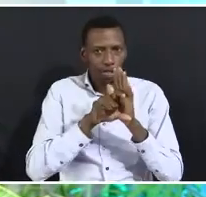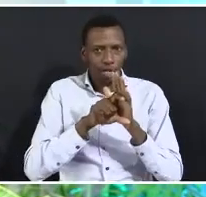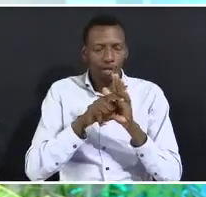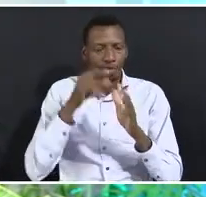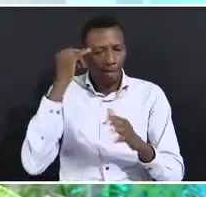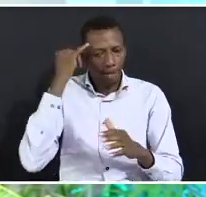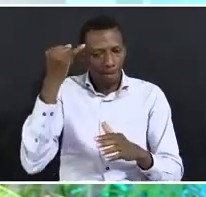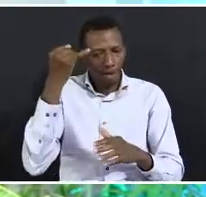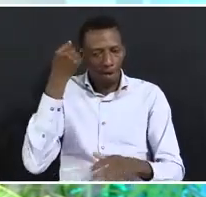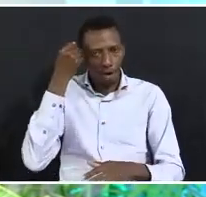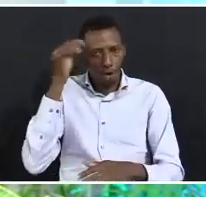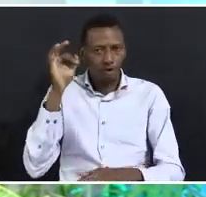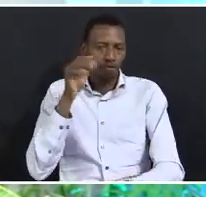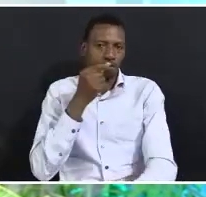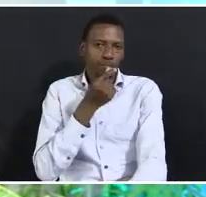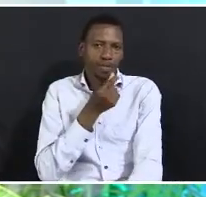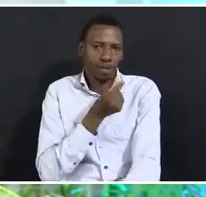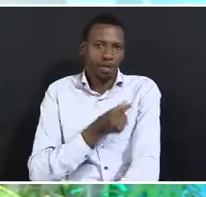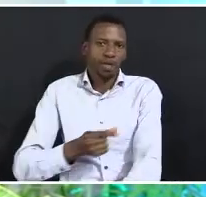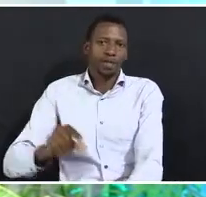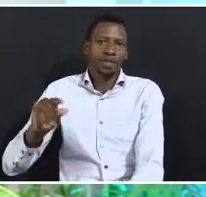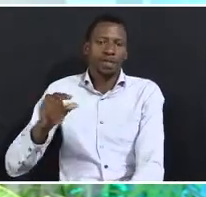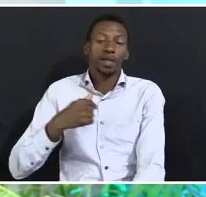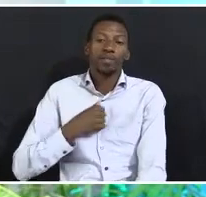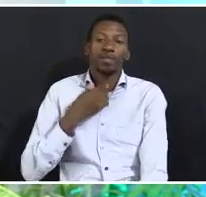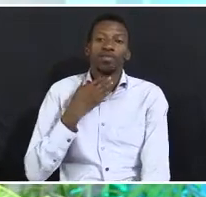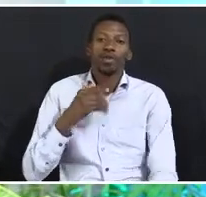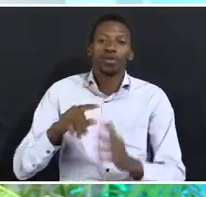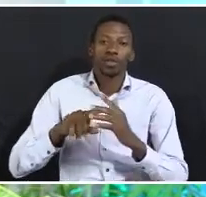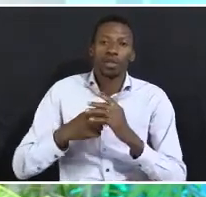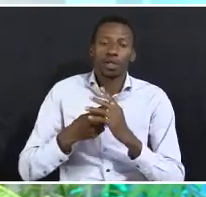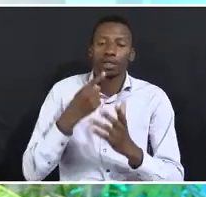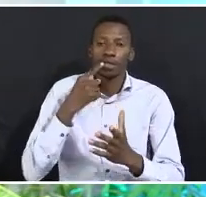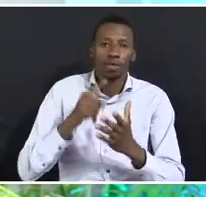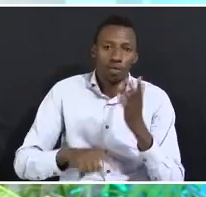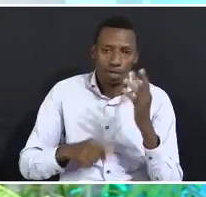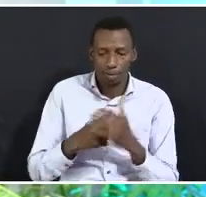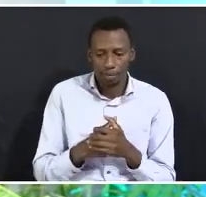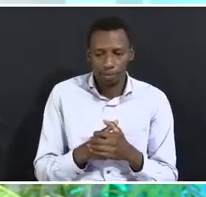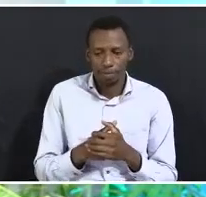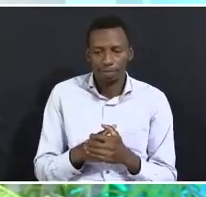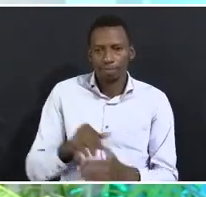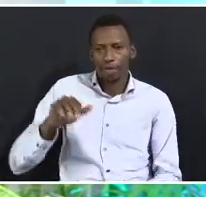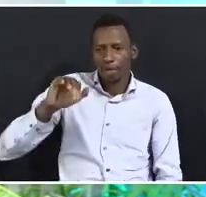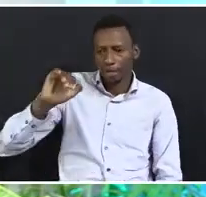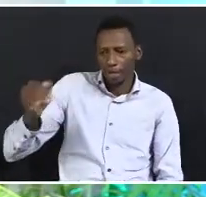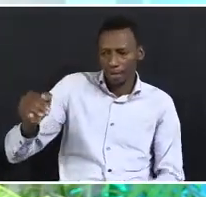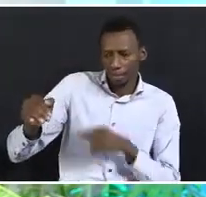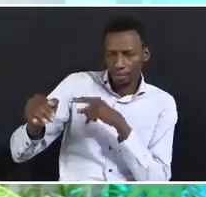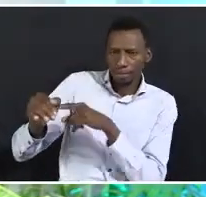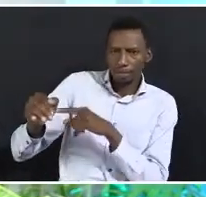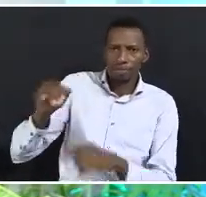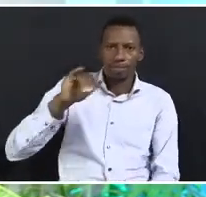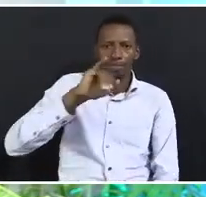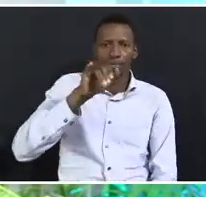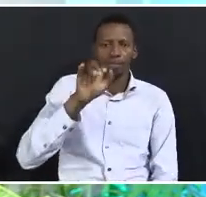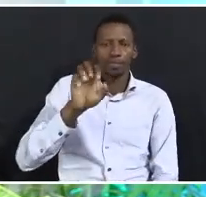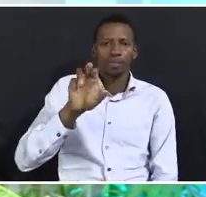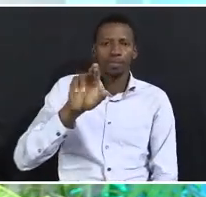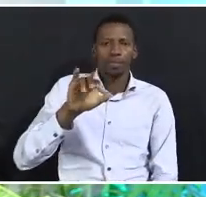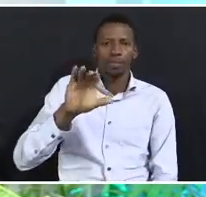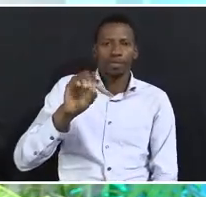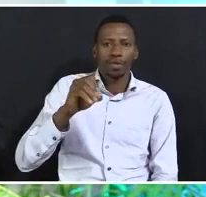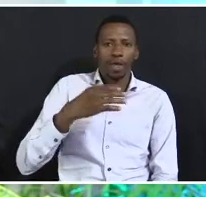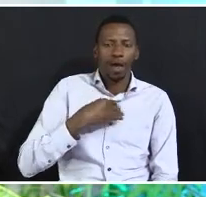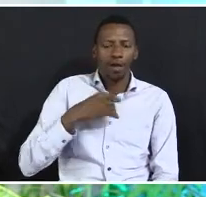A picture of grace. And I want to begin by saying that the city of Jericho bears